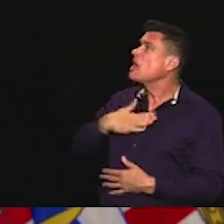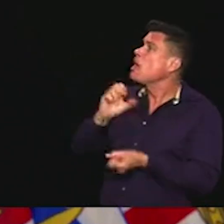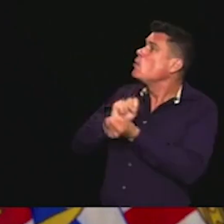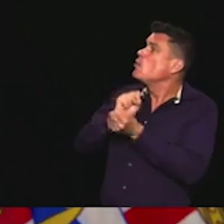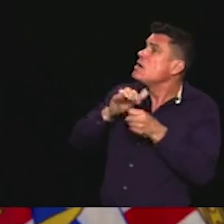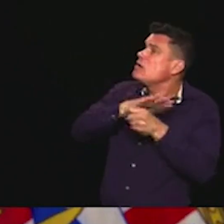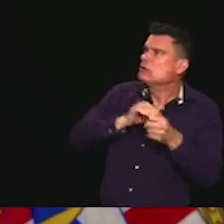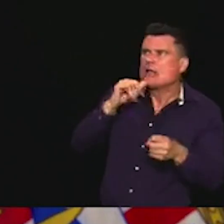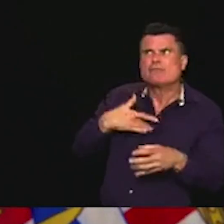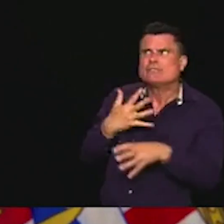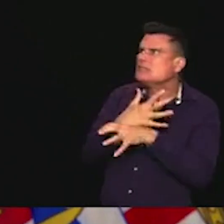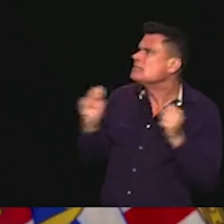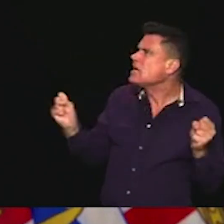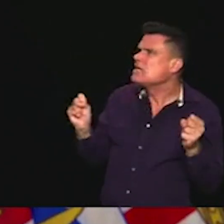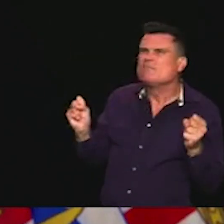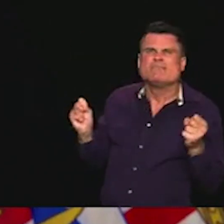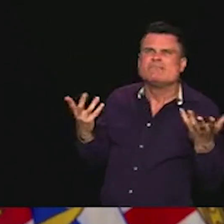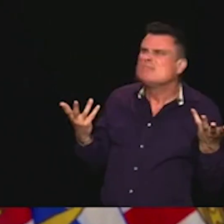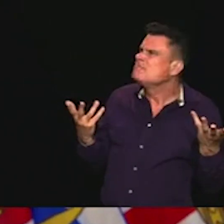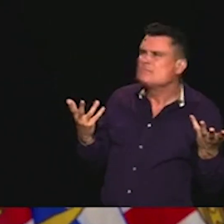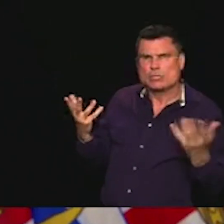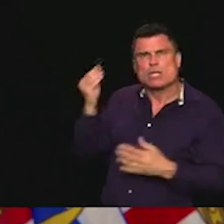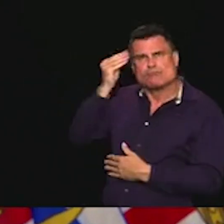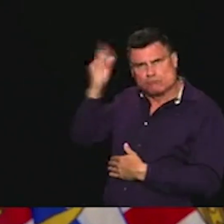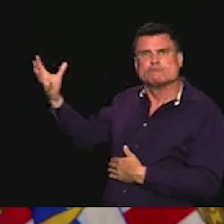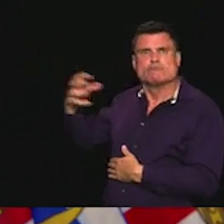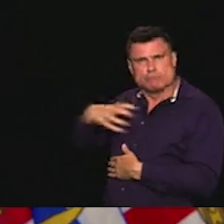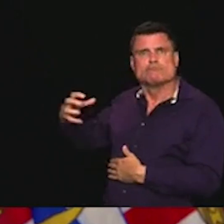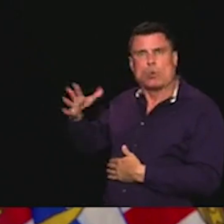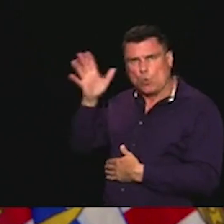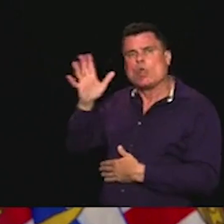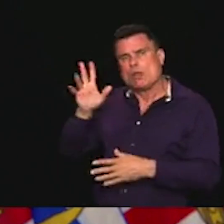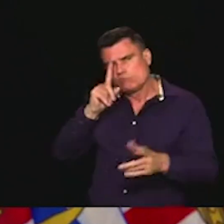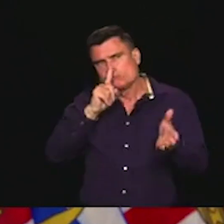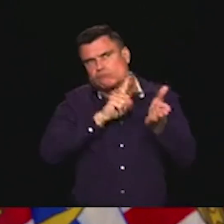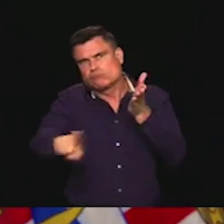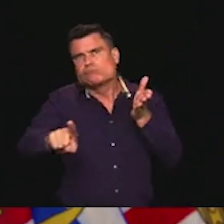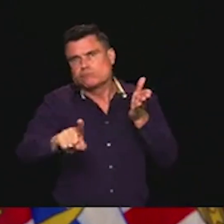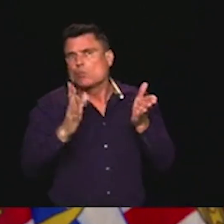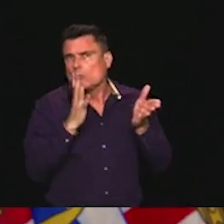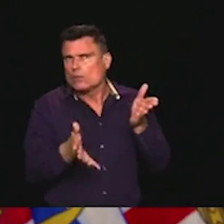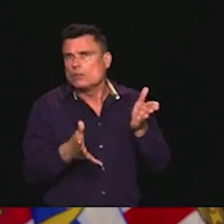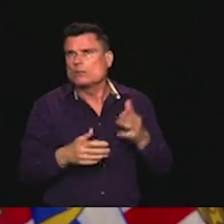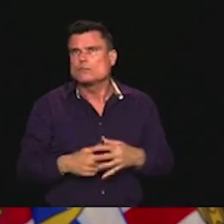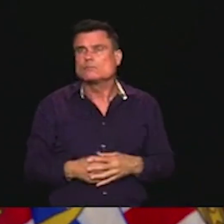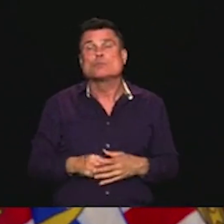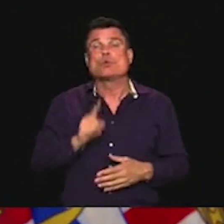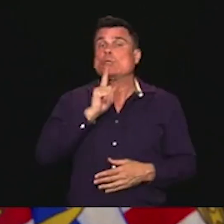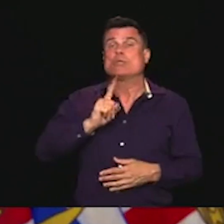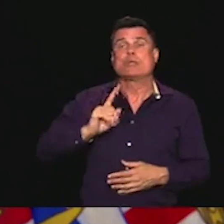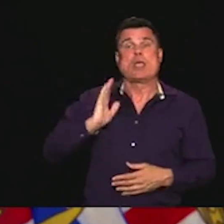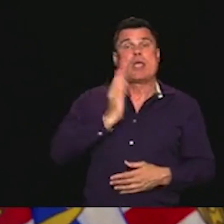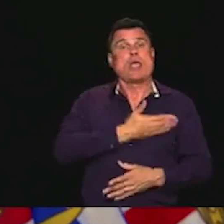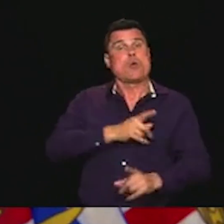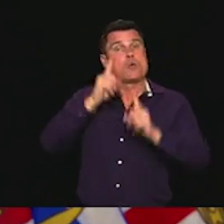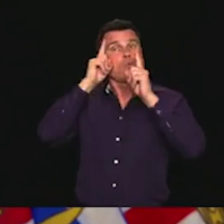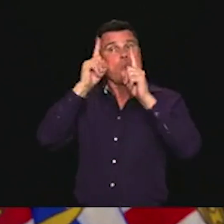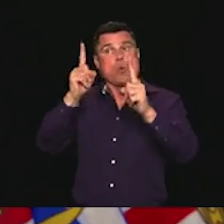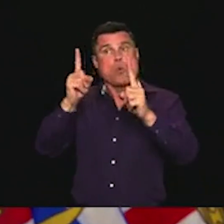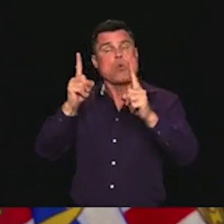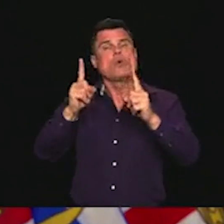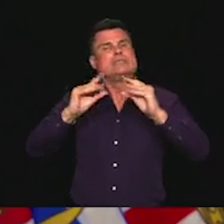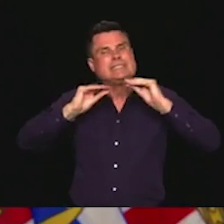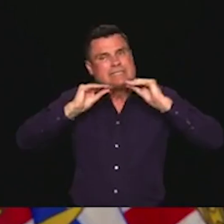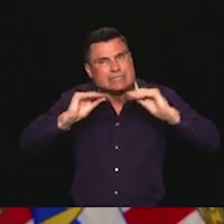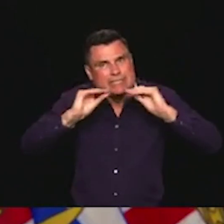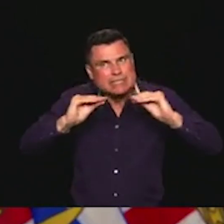out here. The accountability is to all of us to understand what safety things need to be in place and how we're implementing them